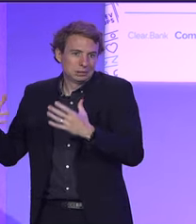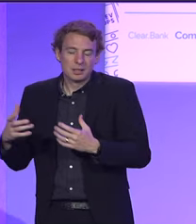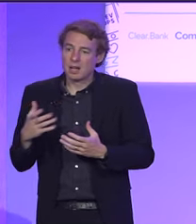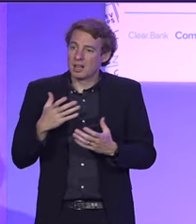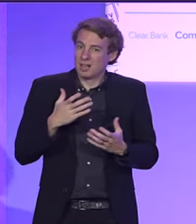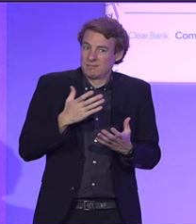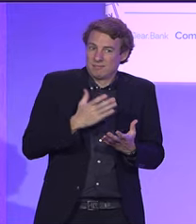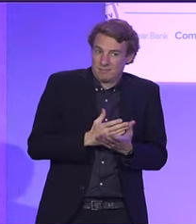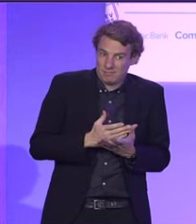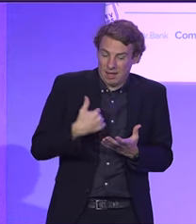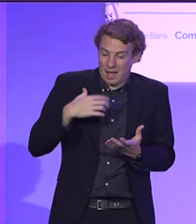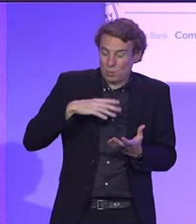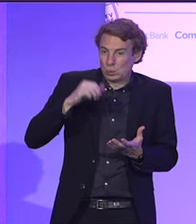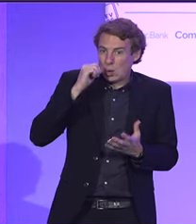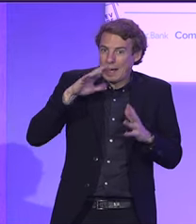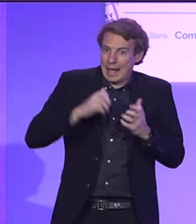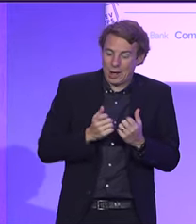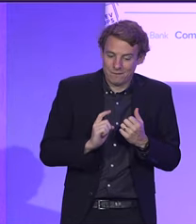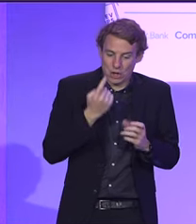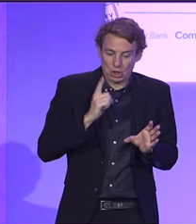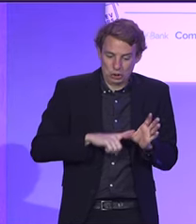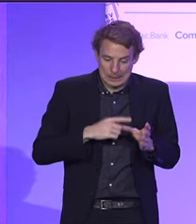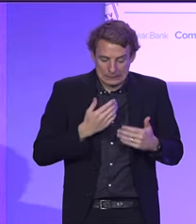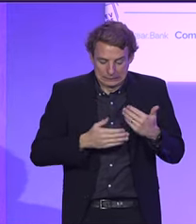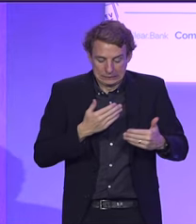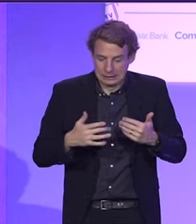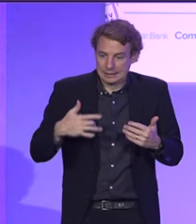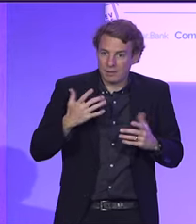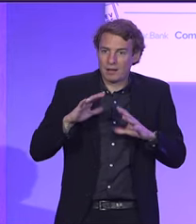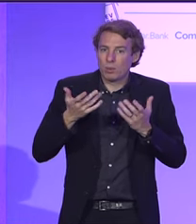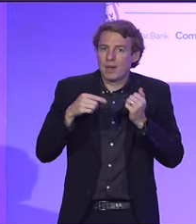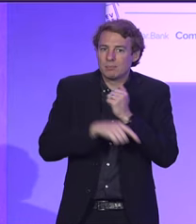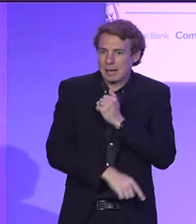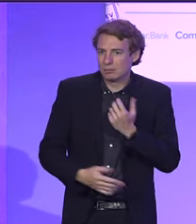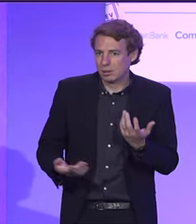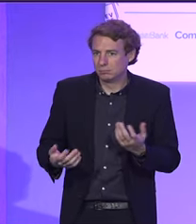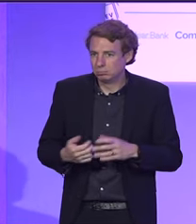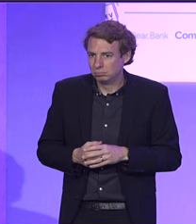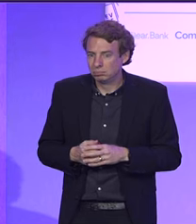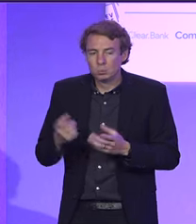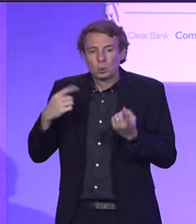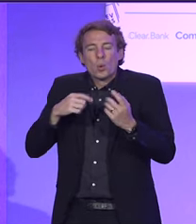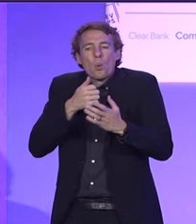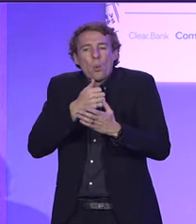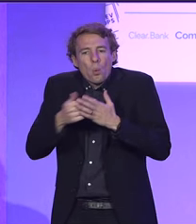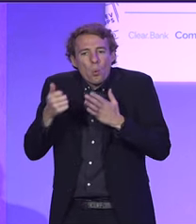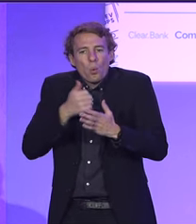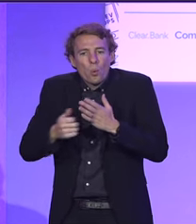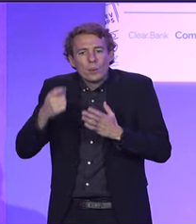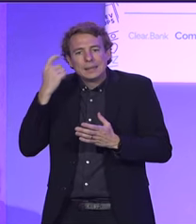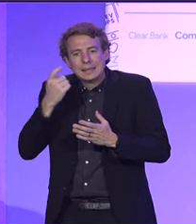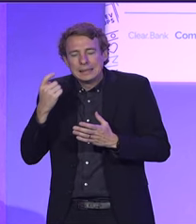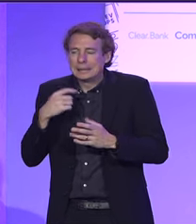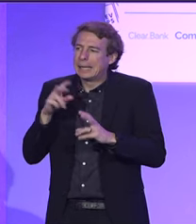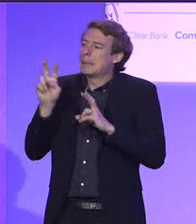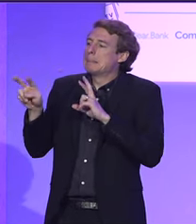without going bankrupt. The problem is that we're all on different parts of our journey, and we're always looking at the people above us in the mountain. If only I was intelligent as